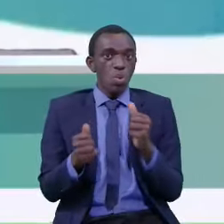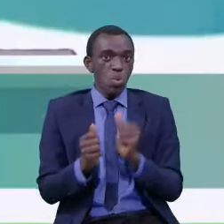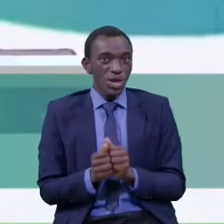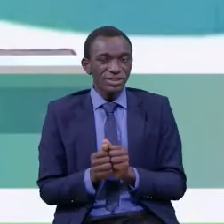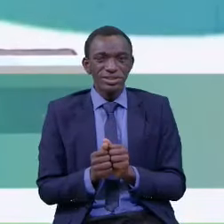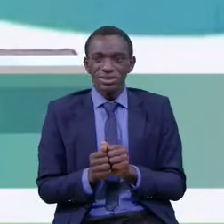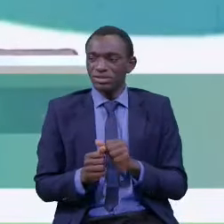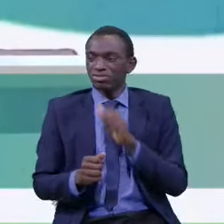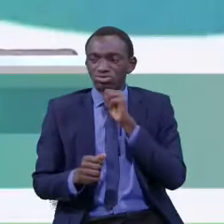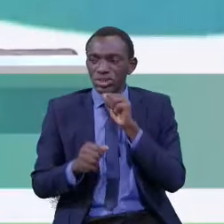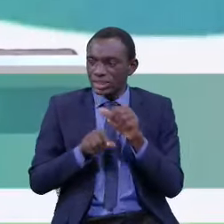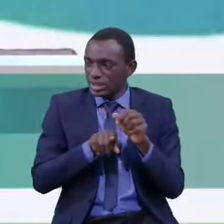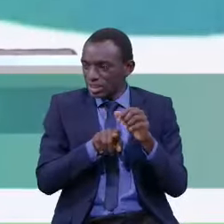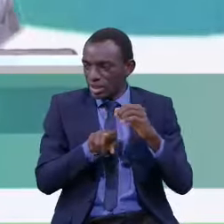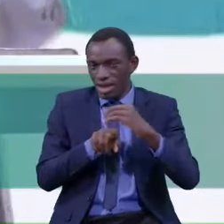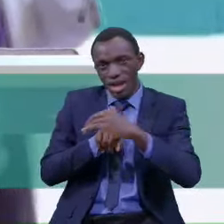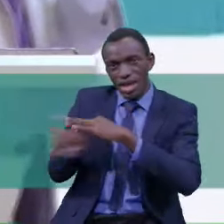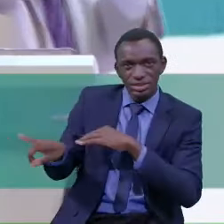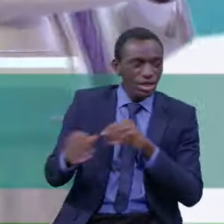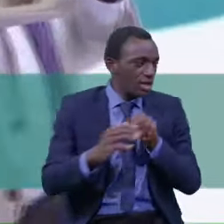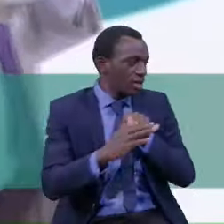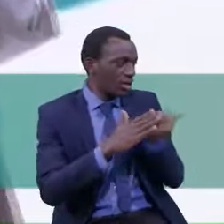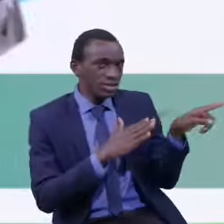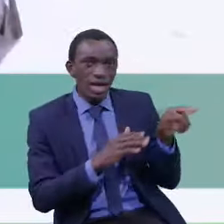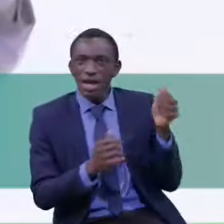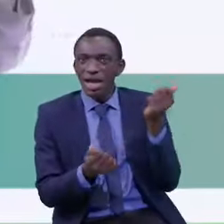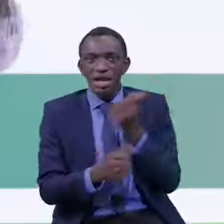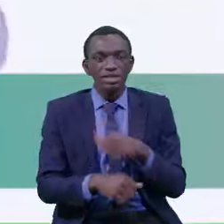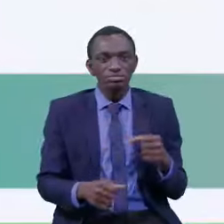any record. And they do not have a